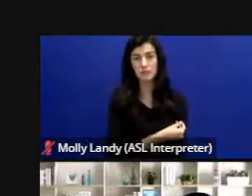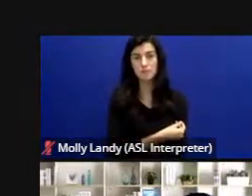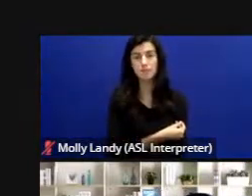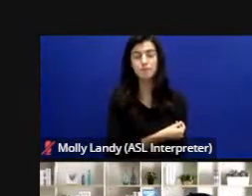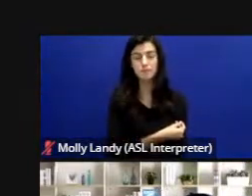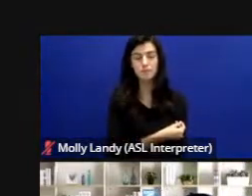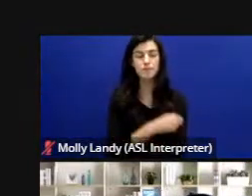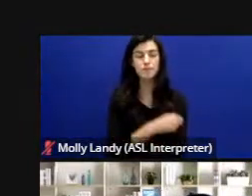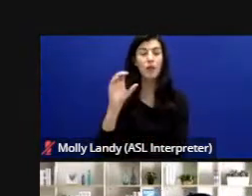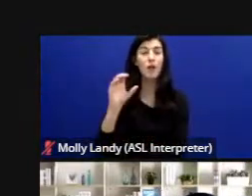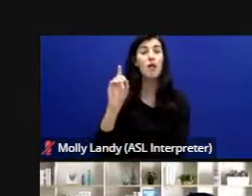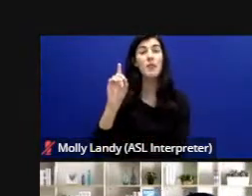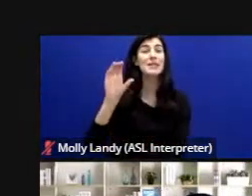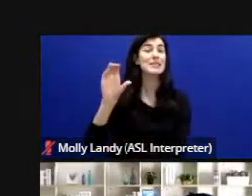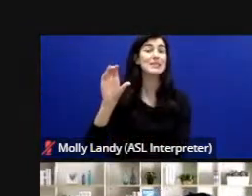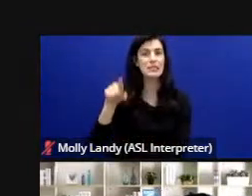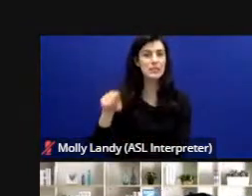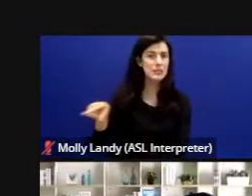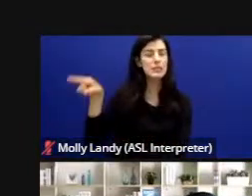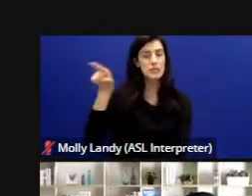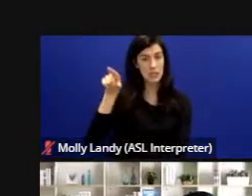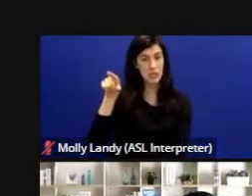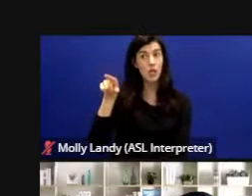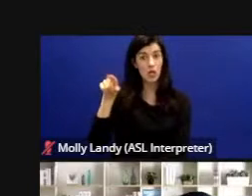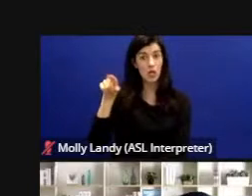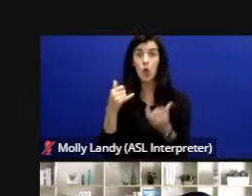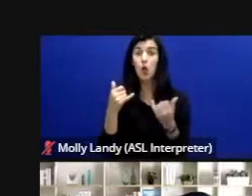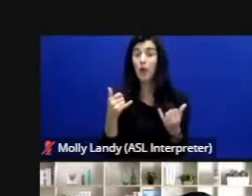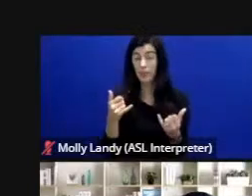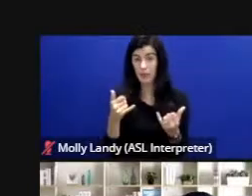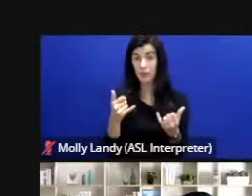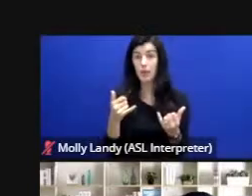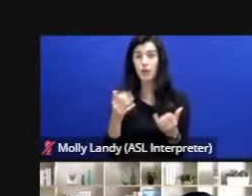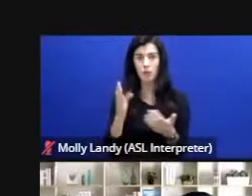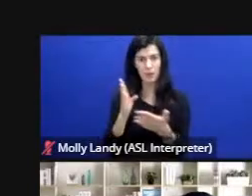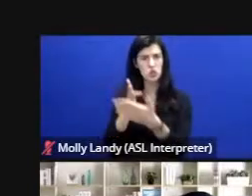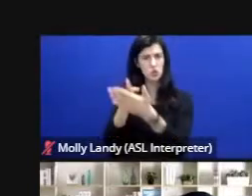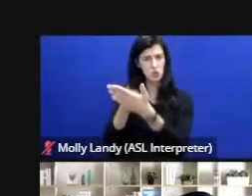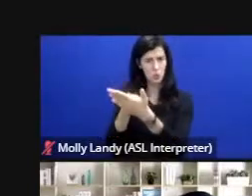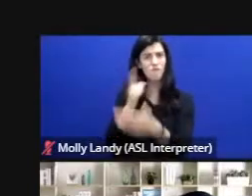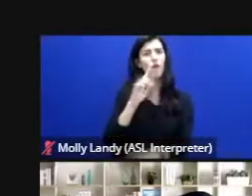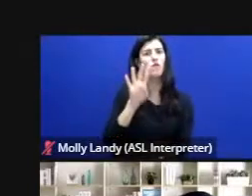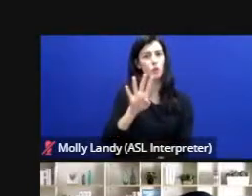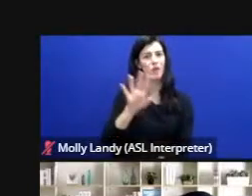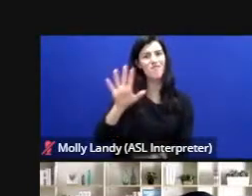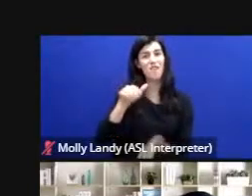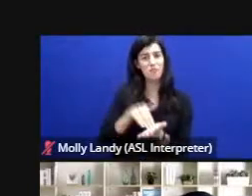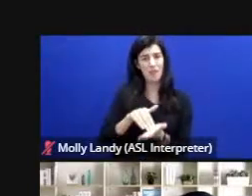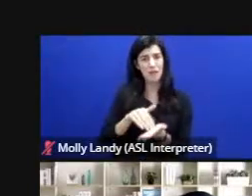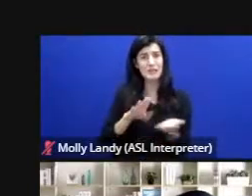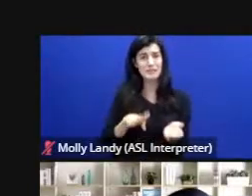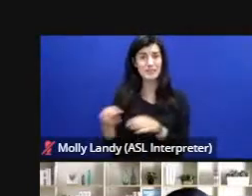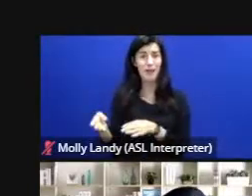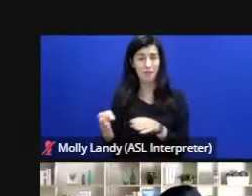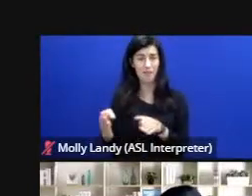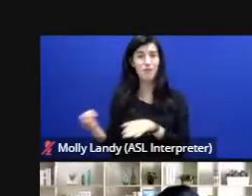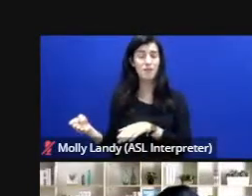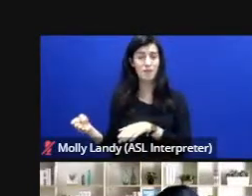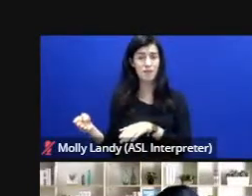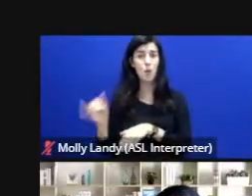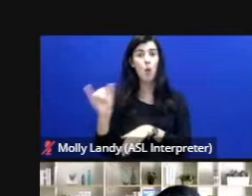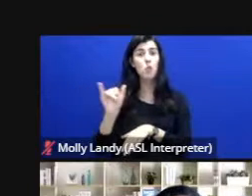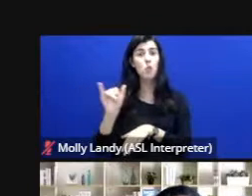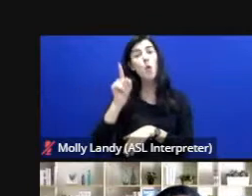The CDC is being sued for 45,000 deaths. And then we can look at